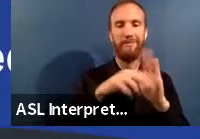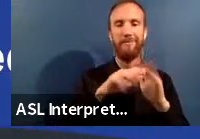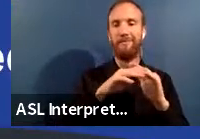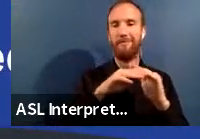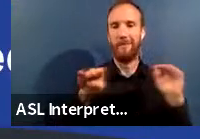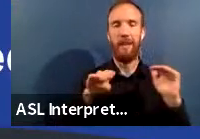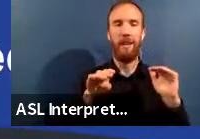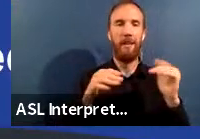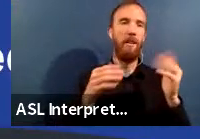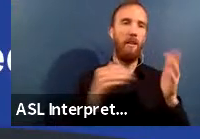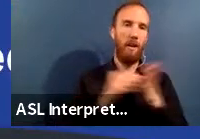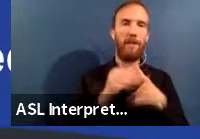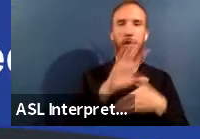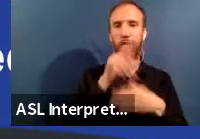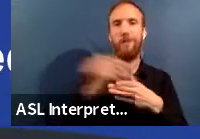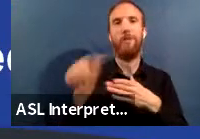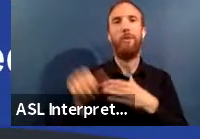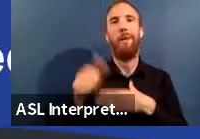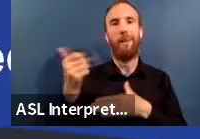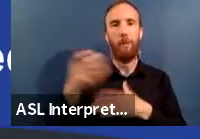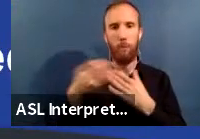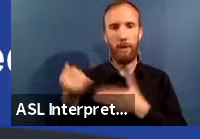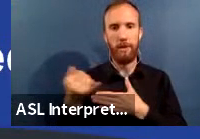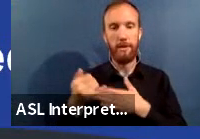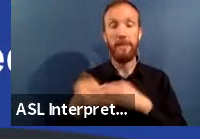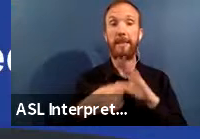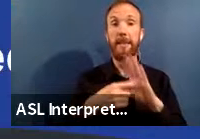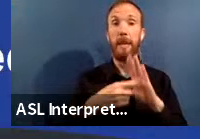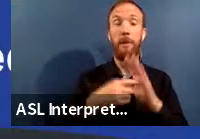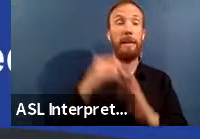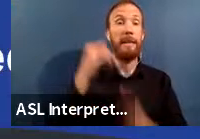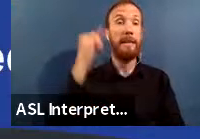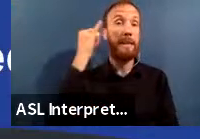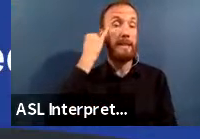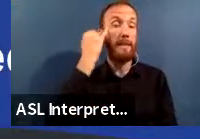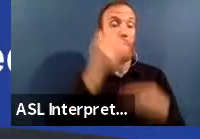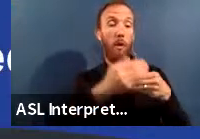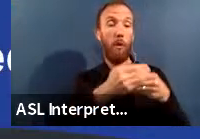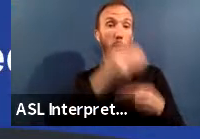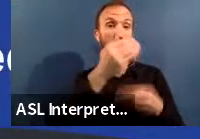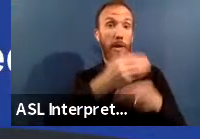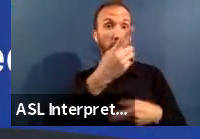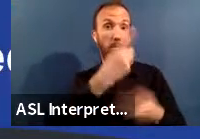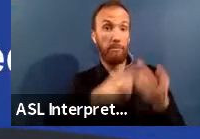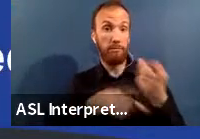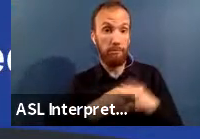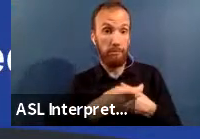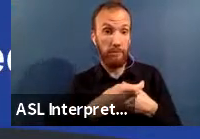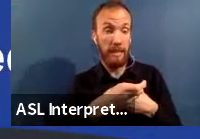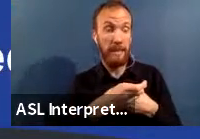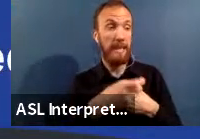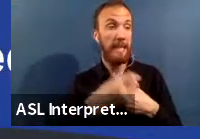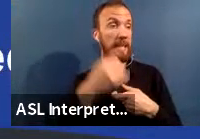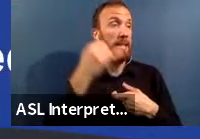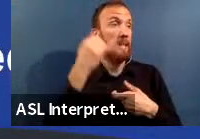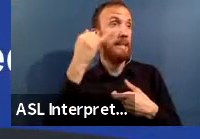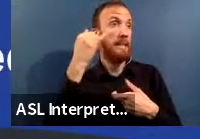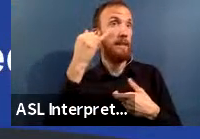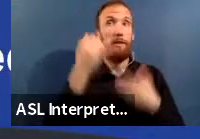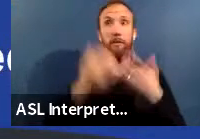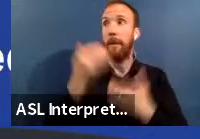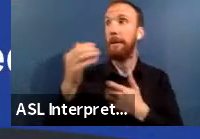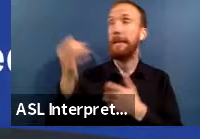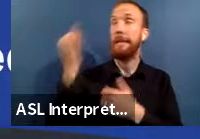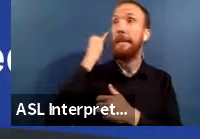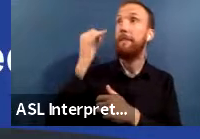project. For example, doing a roof or window replacement Finishes that were damaged due to water infiltration